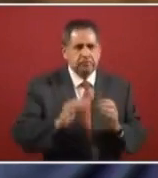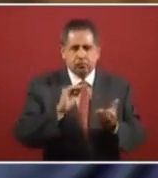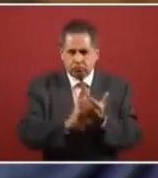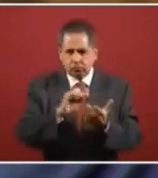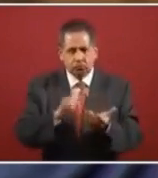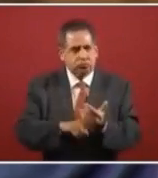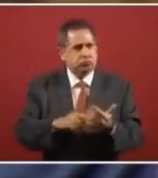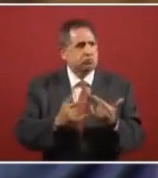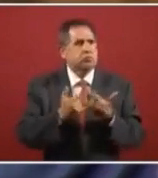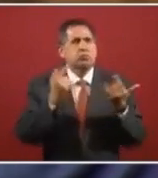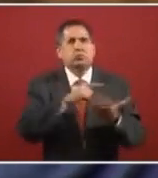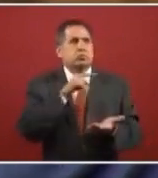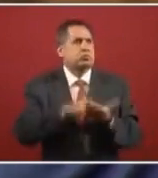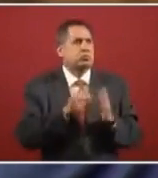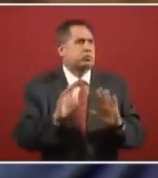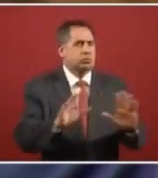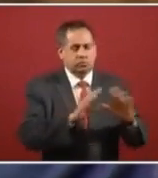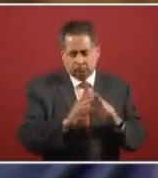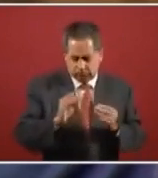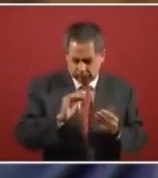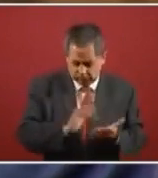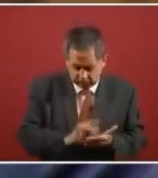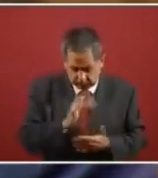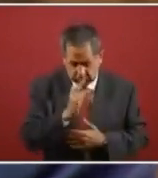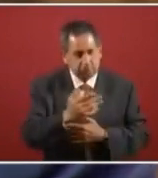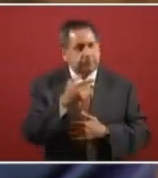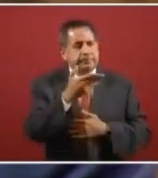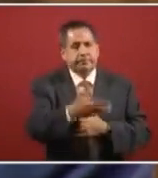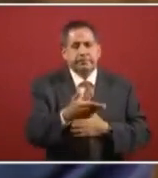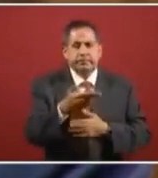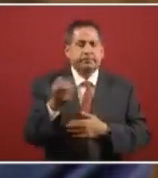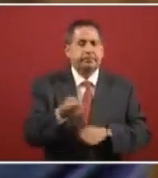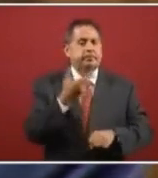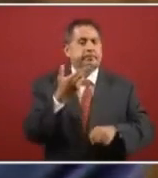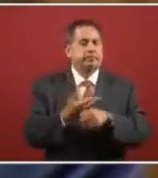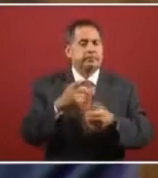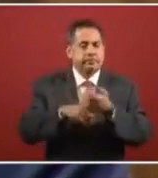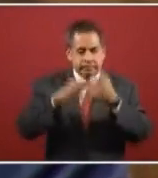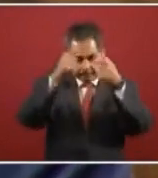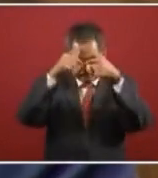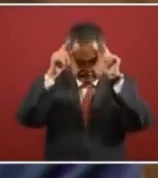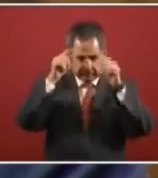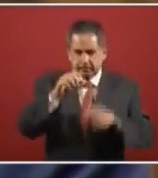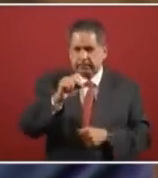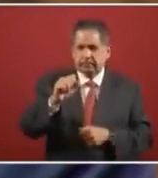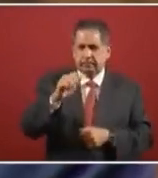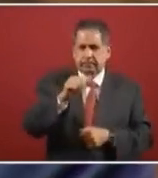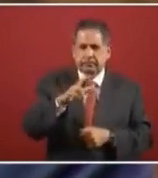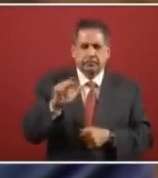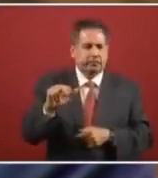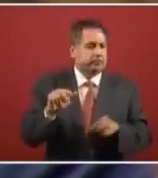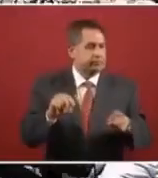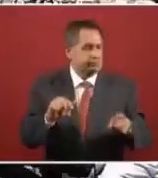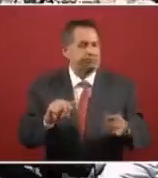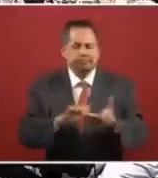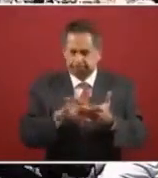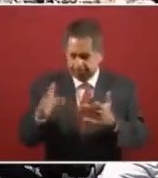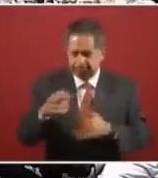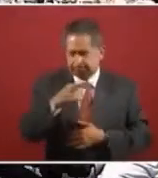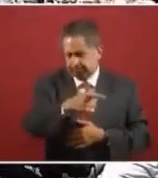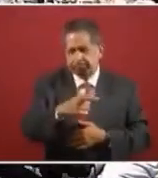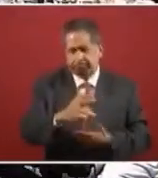destroyed and they're being conserved and thank you for the Secretary of Marines for their